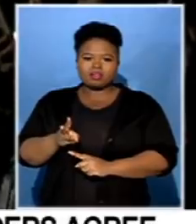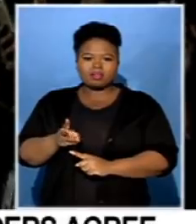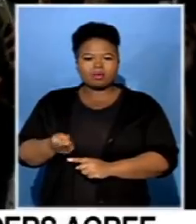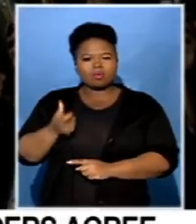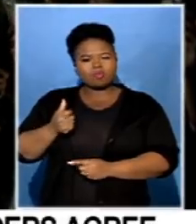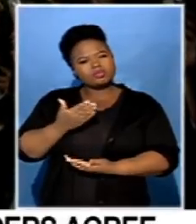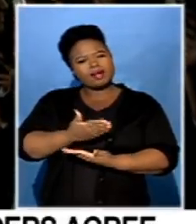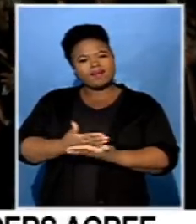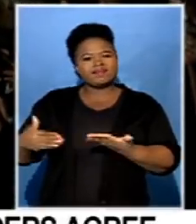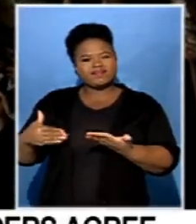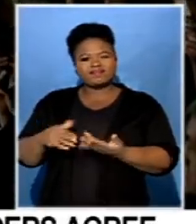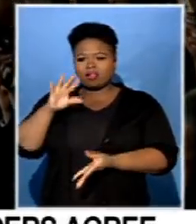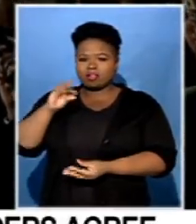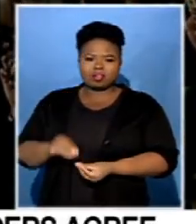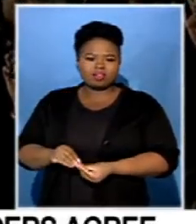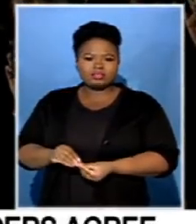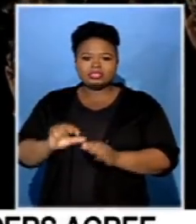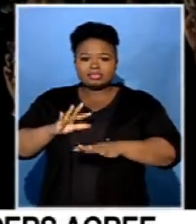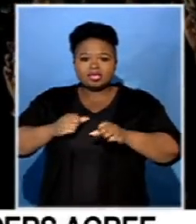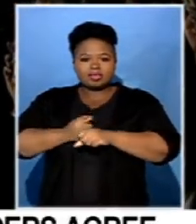global total in a decade.